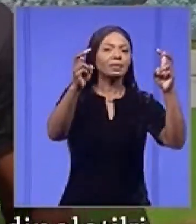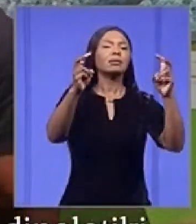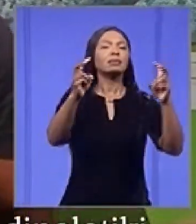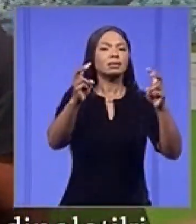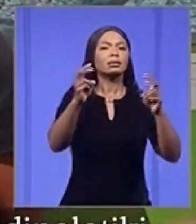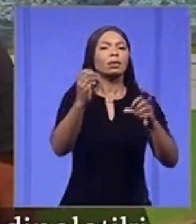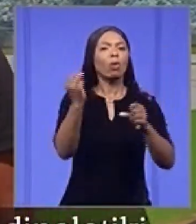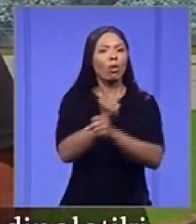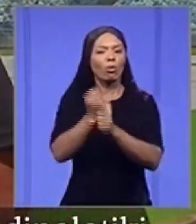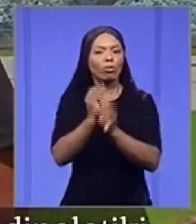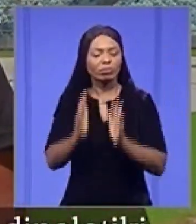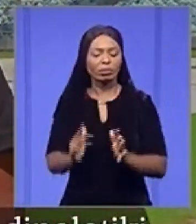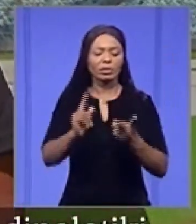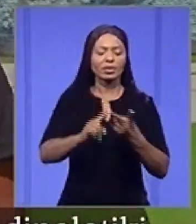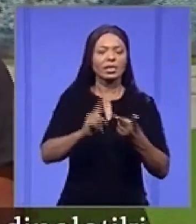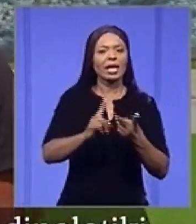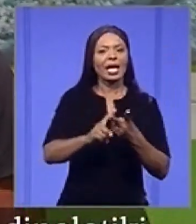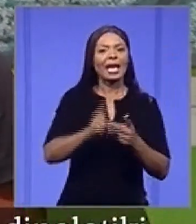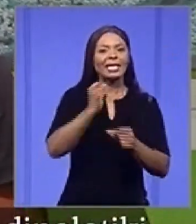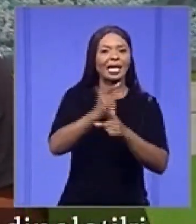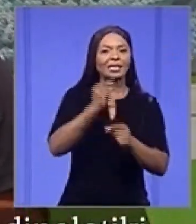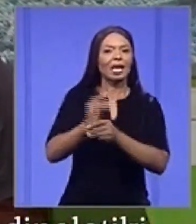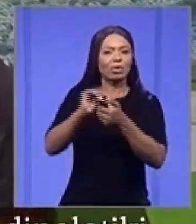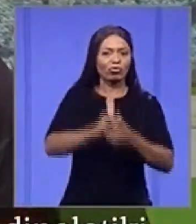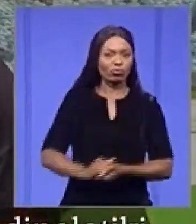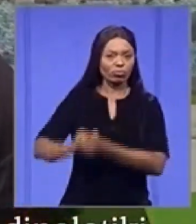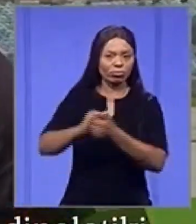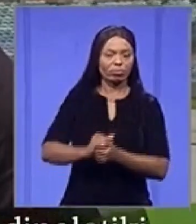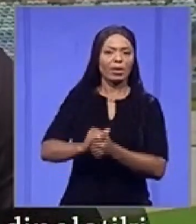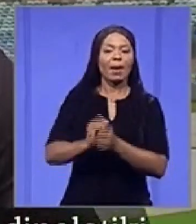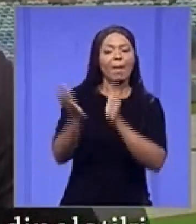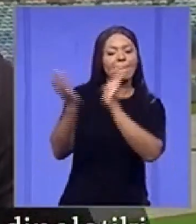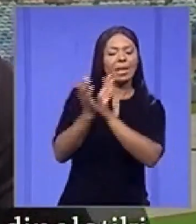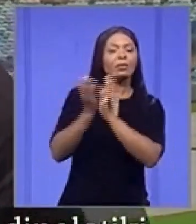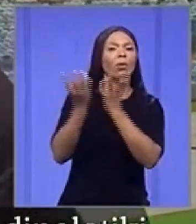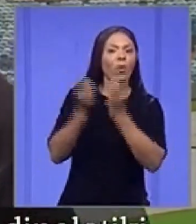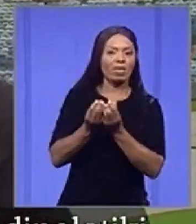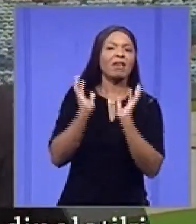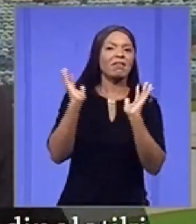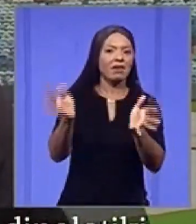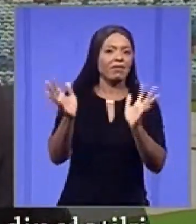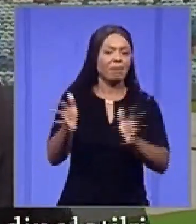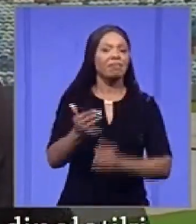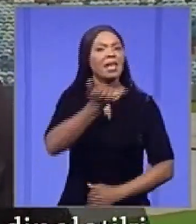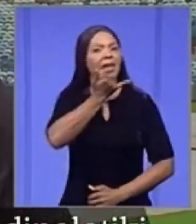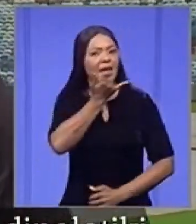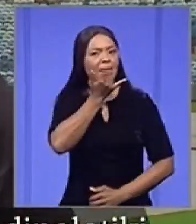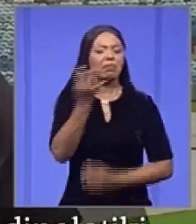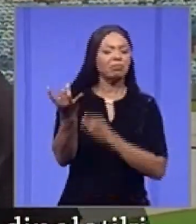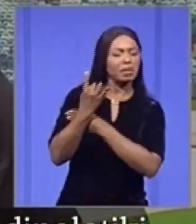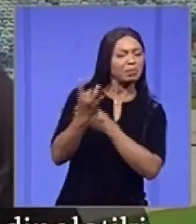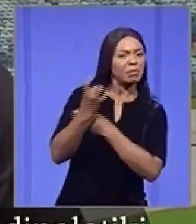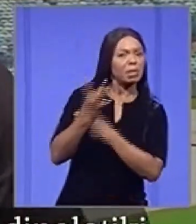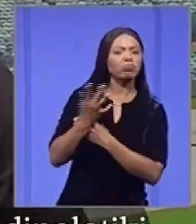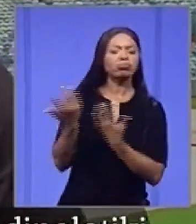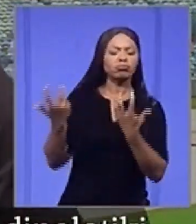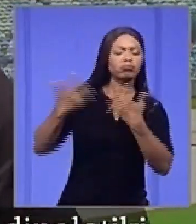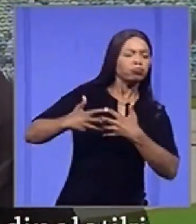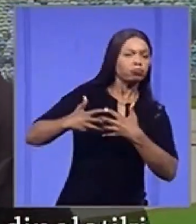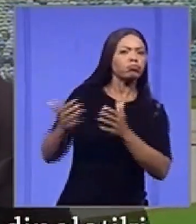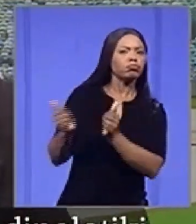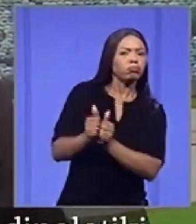taxi associations and we had joint meetings with them. And we are very happy with the way they've guided us. They cooperated with us